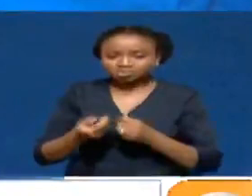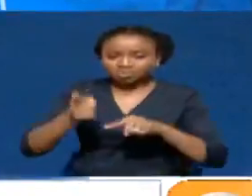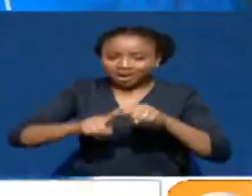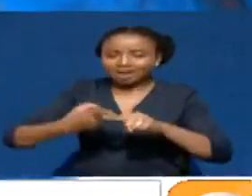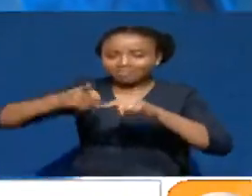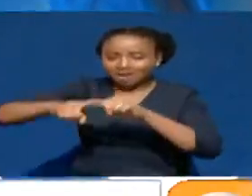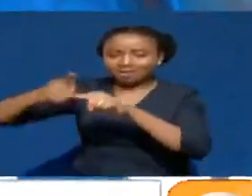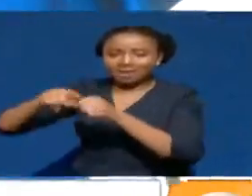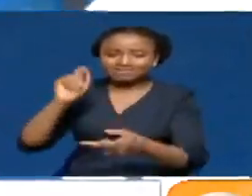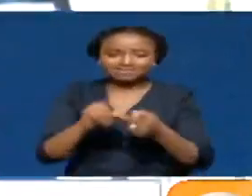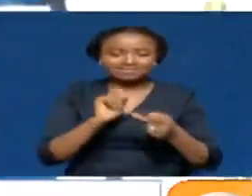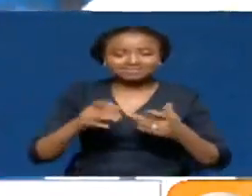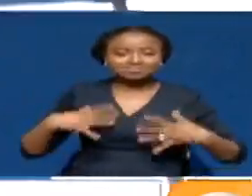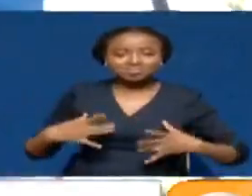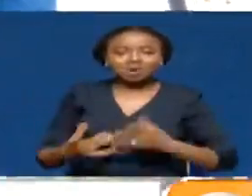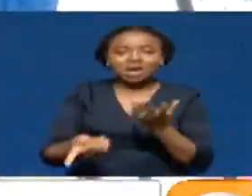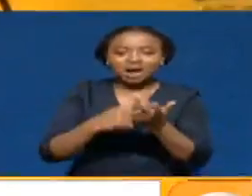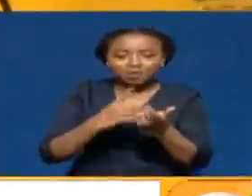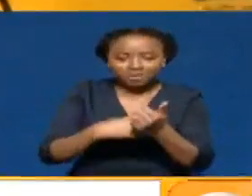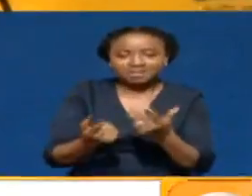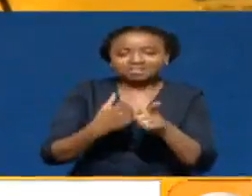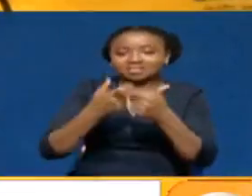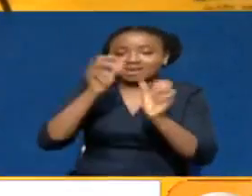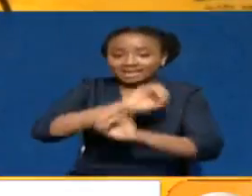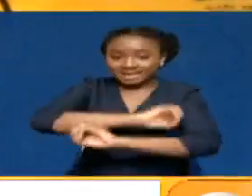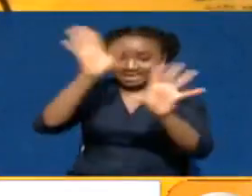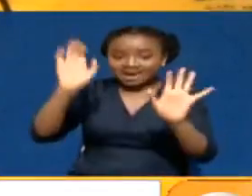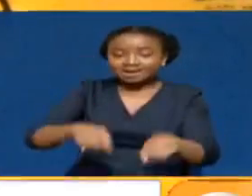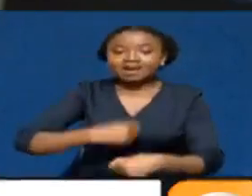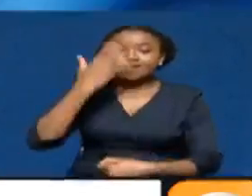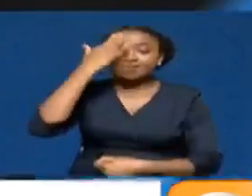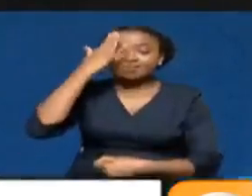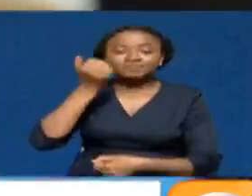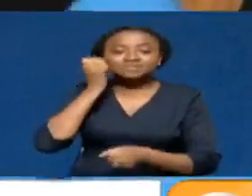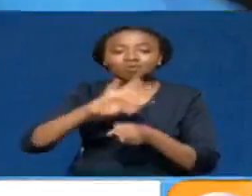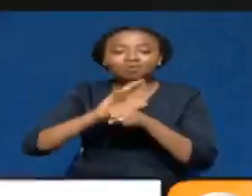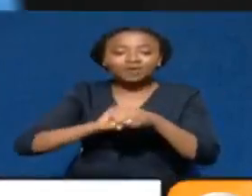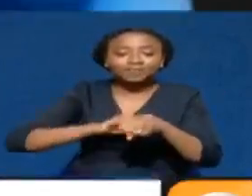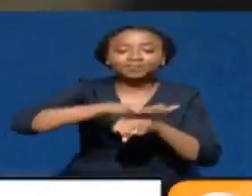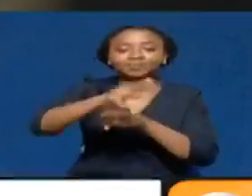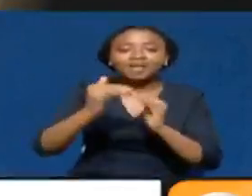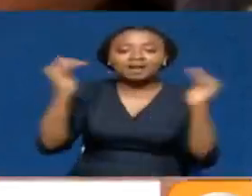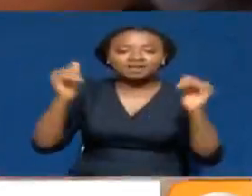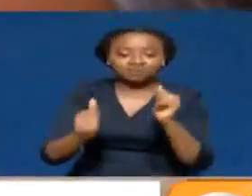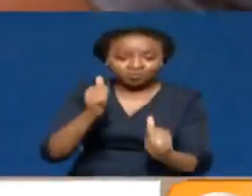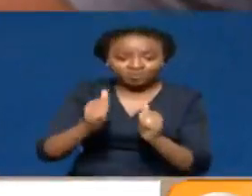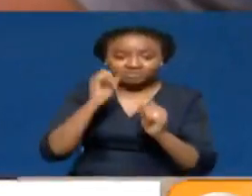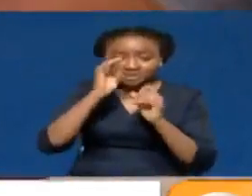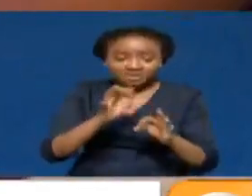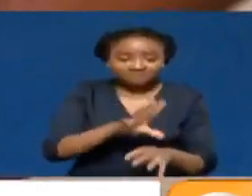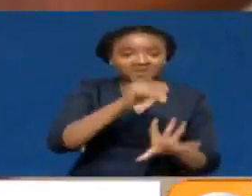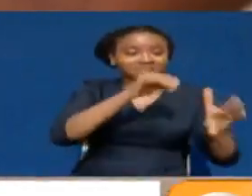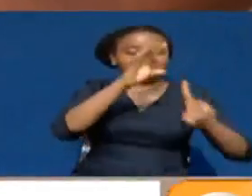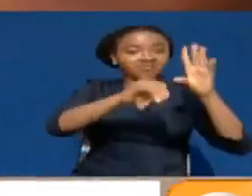testing to determine the actual picture of the level of spread. The higher the test positivity rate, the higher the number of cases